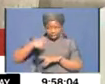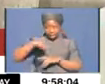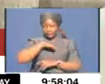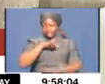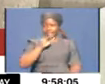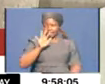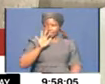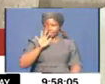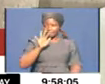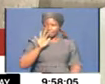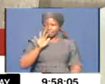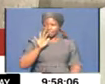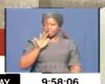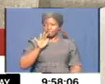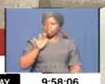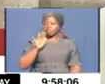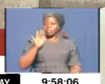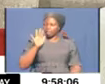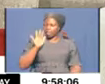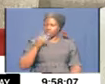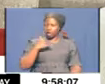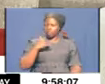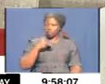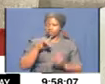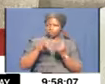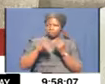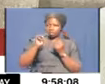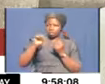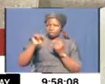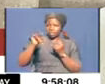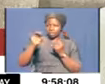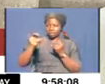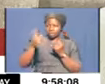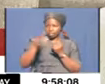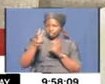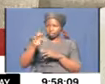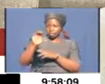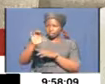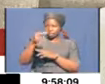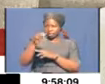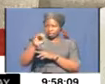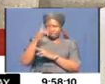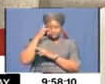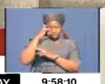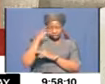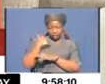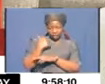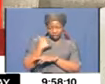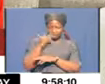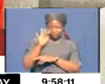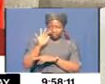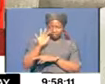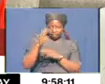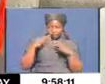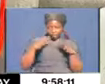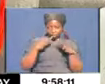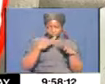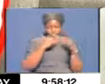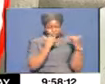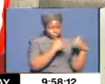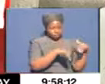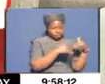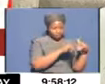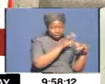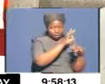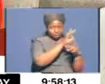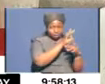We are five. There's also Mike Weche. We are five. If I'm not wrong, we are five. Who've played three consecutive African Cup of